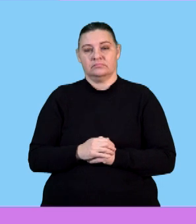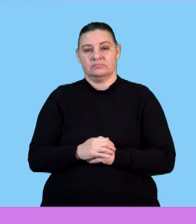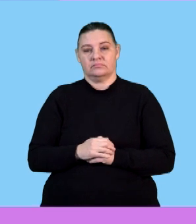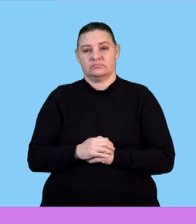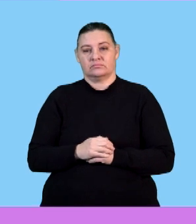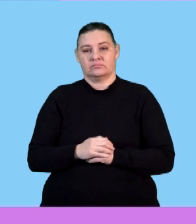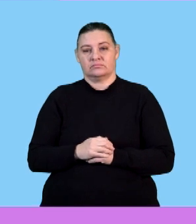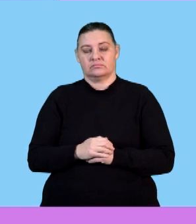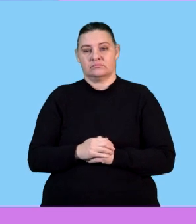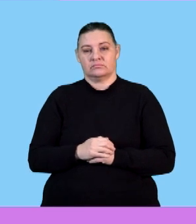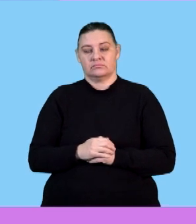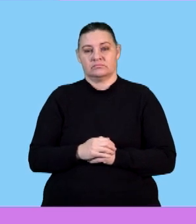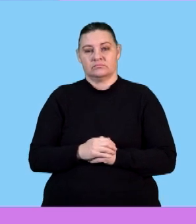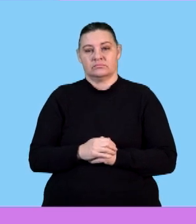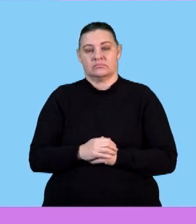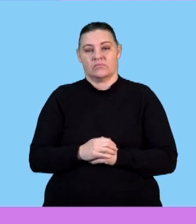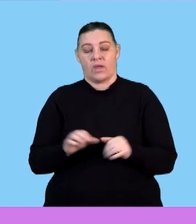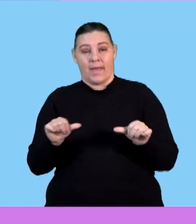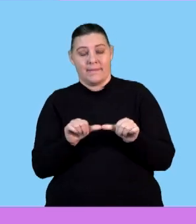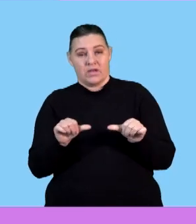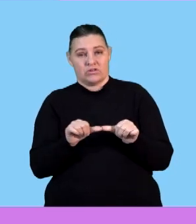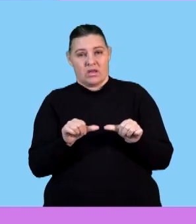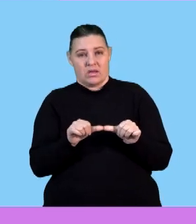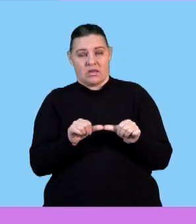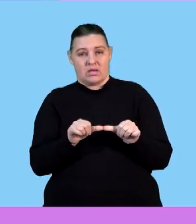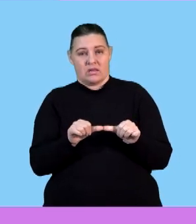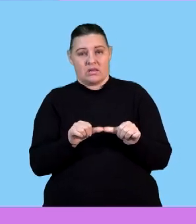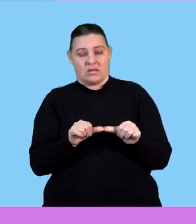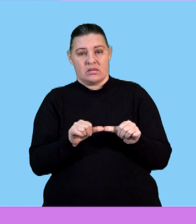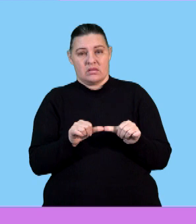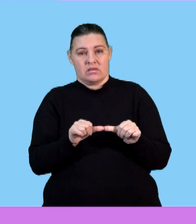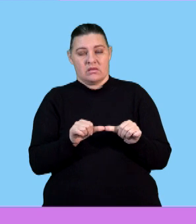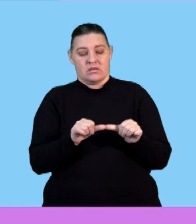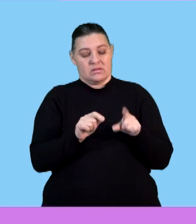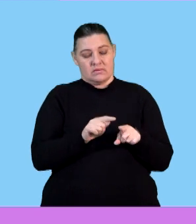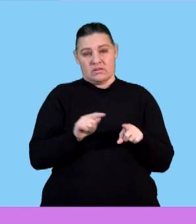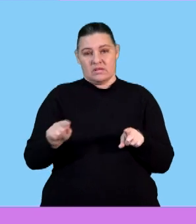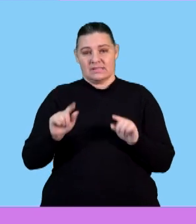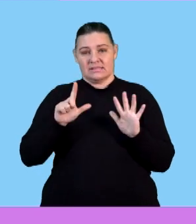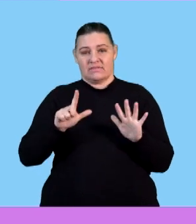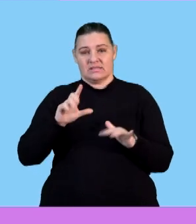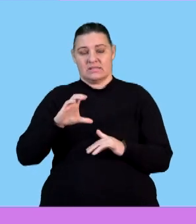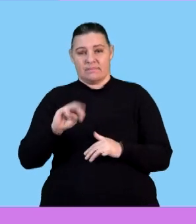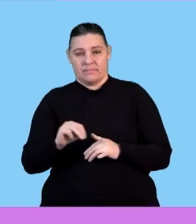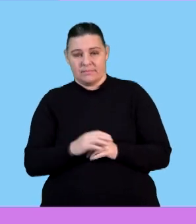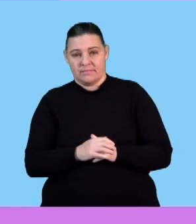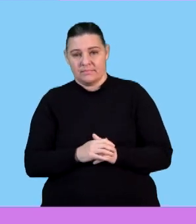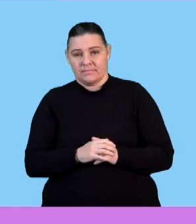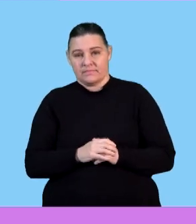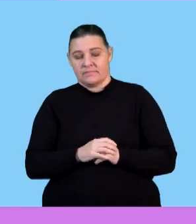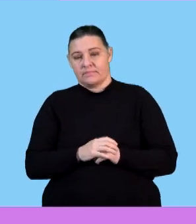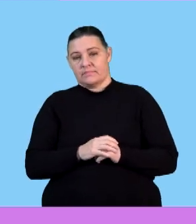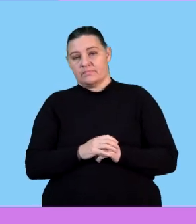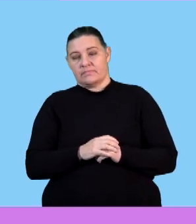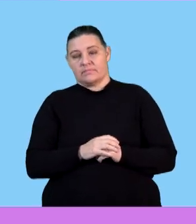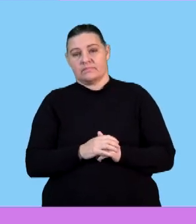measured from that point to that point, I got 7 centimeters. Let's see if I write it